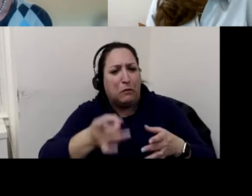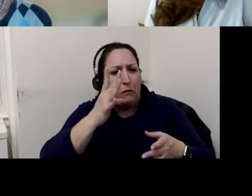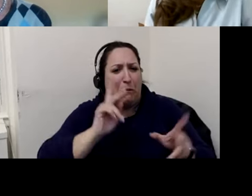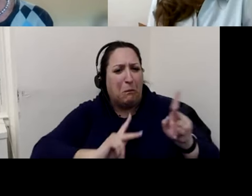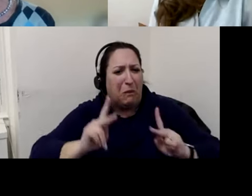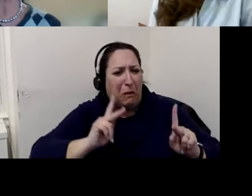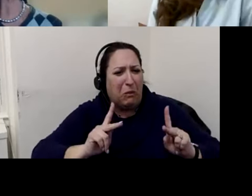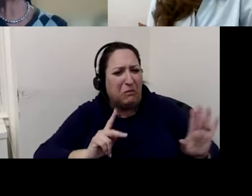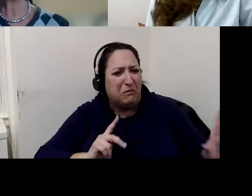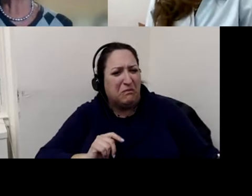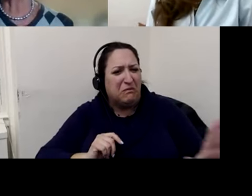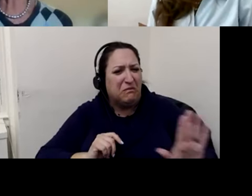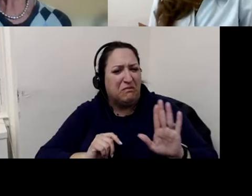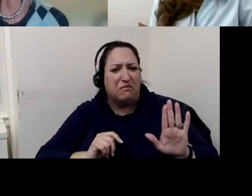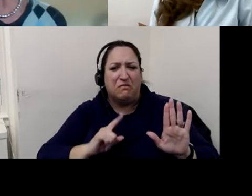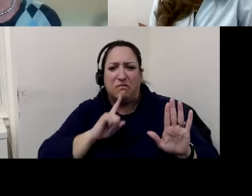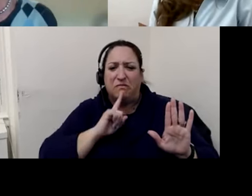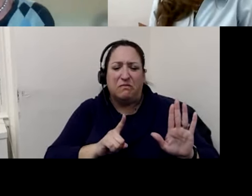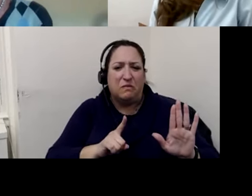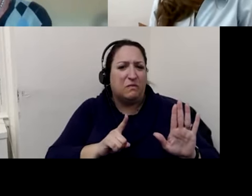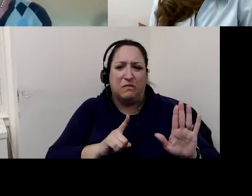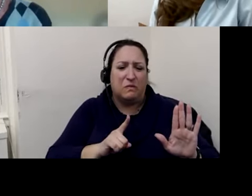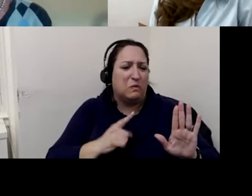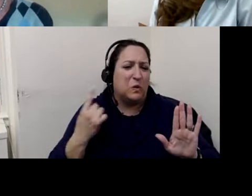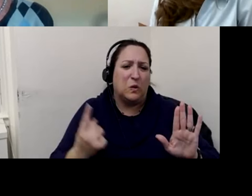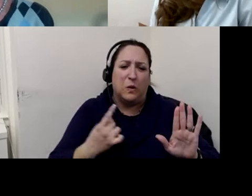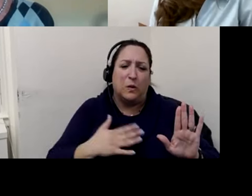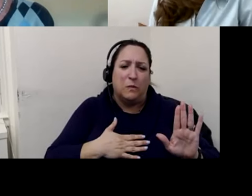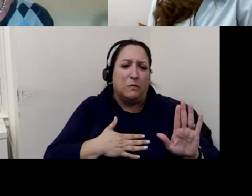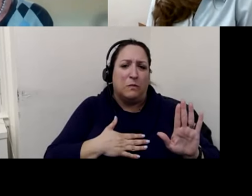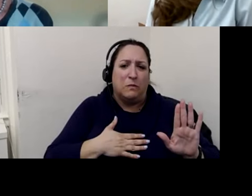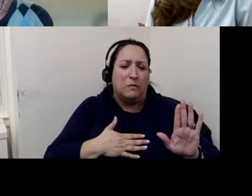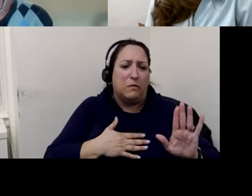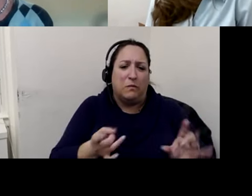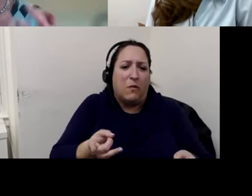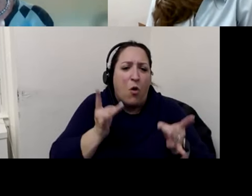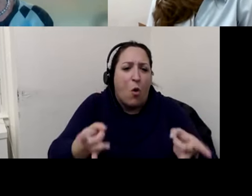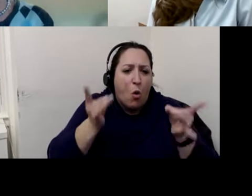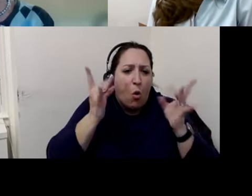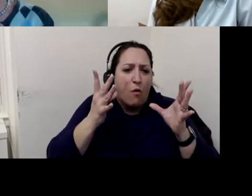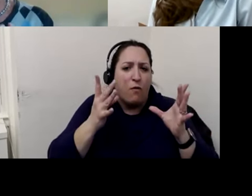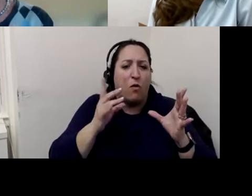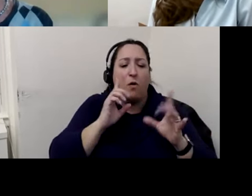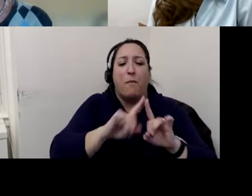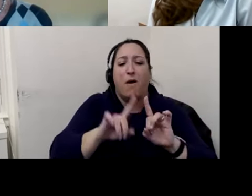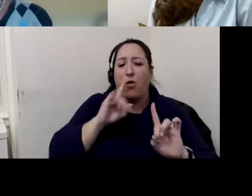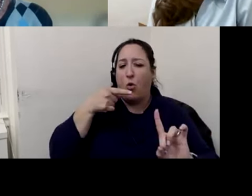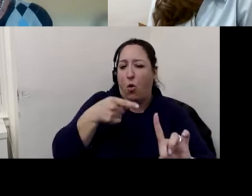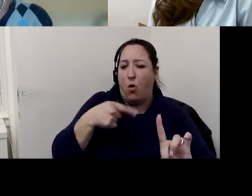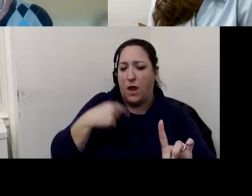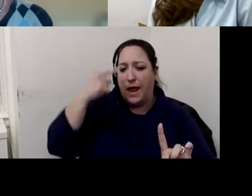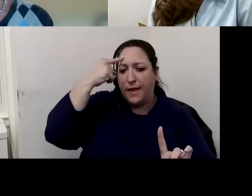people was something that was pervasive. But the goal, and I think that